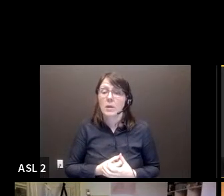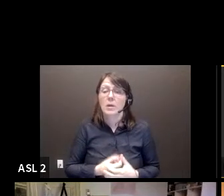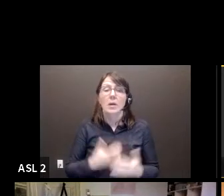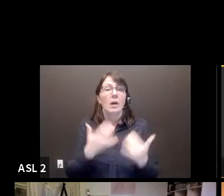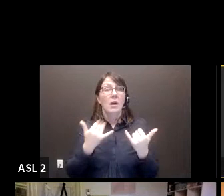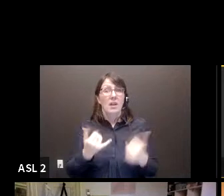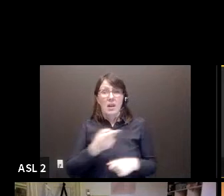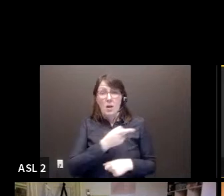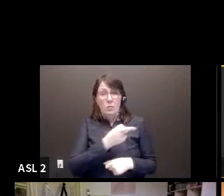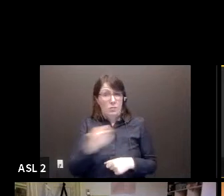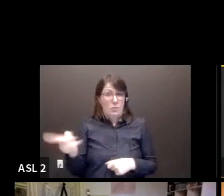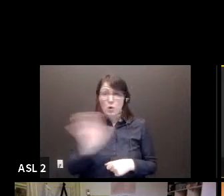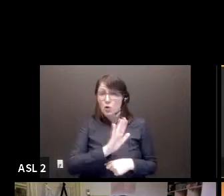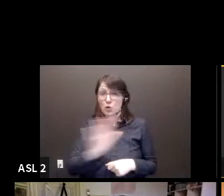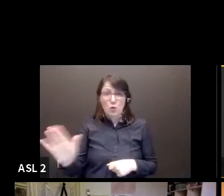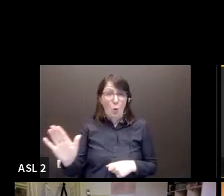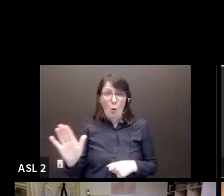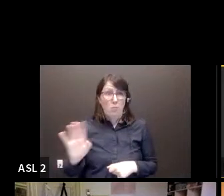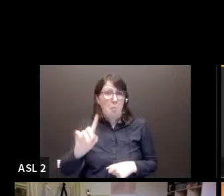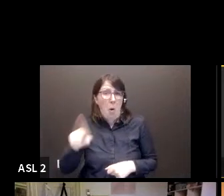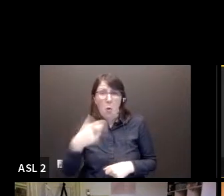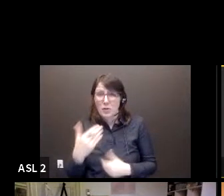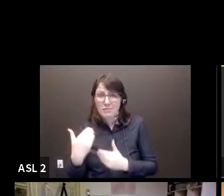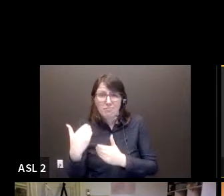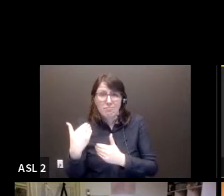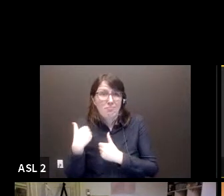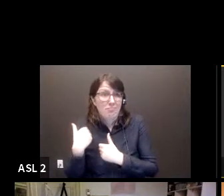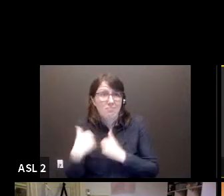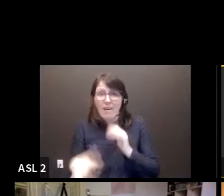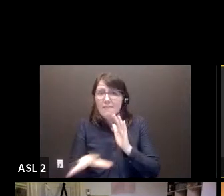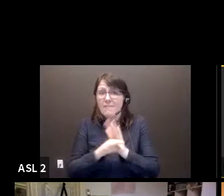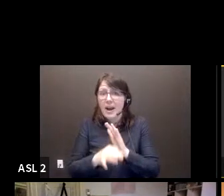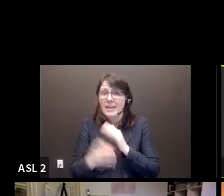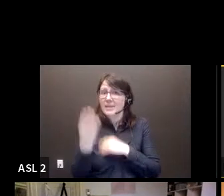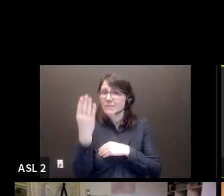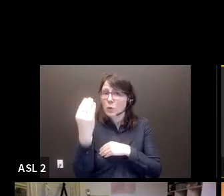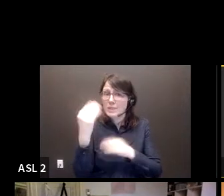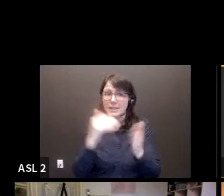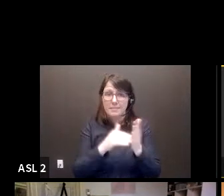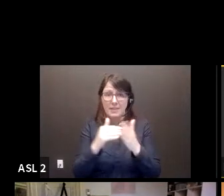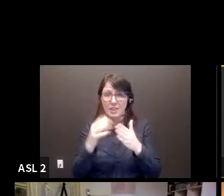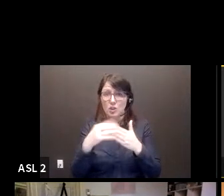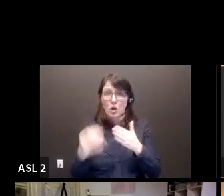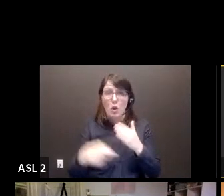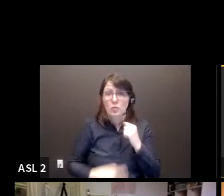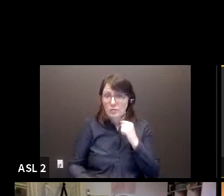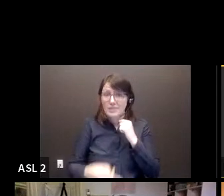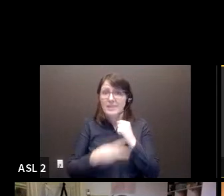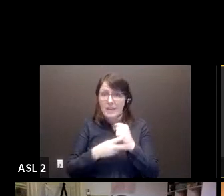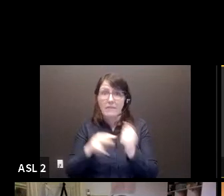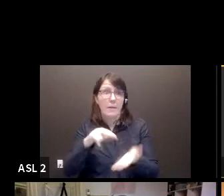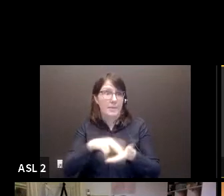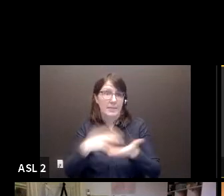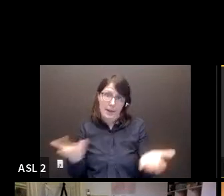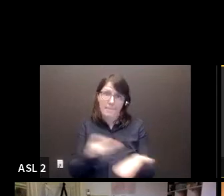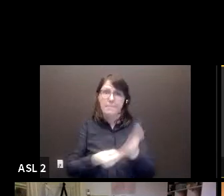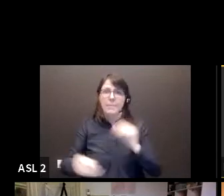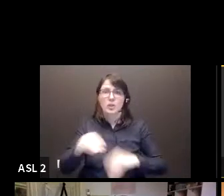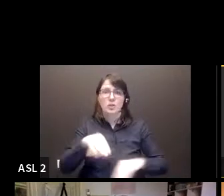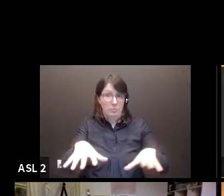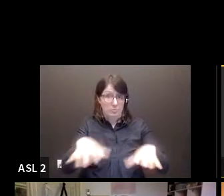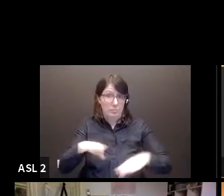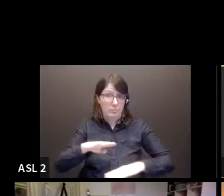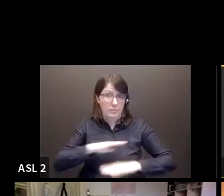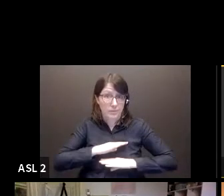14 million in efficiencies in 2020 ops reported receiving 6